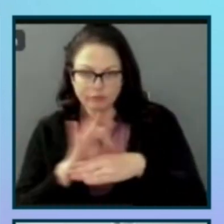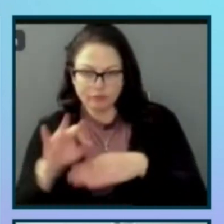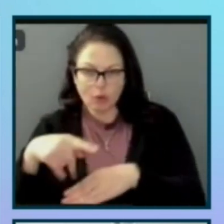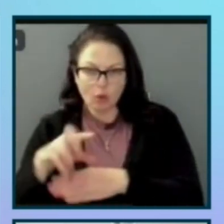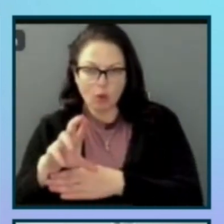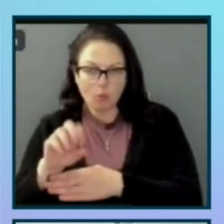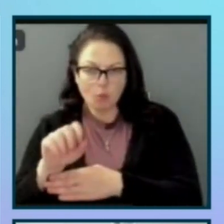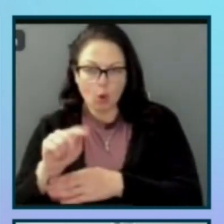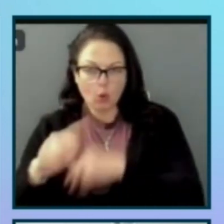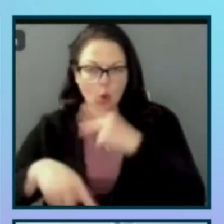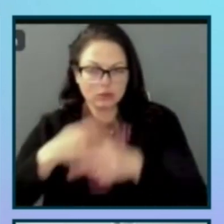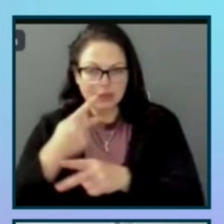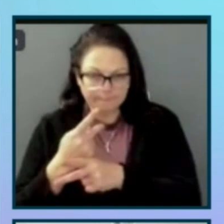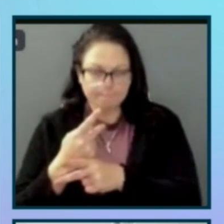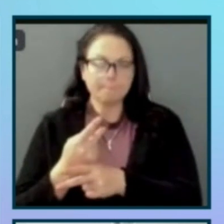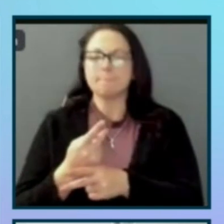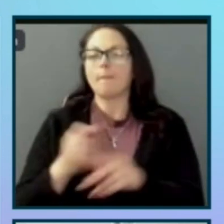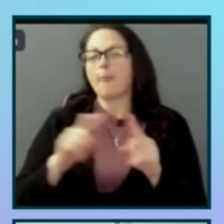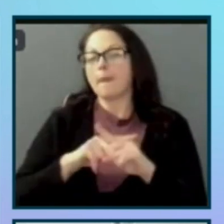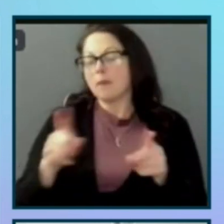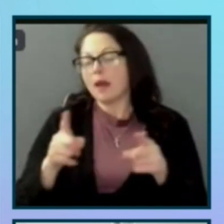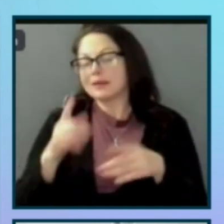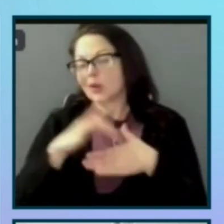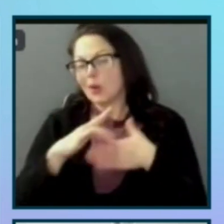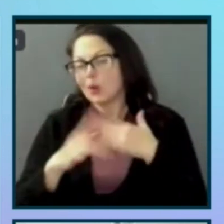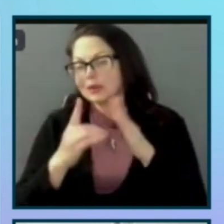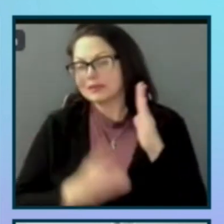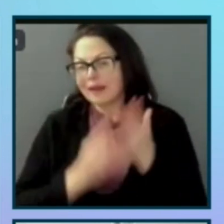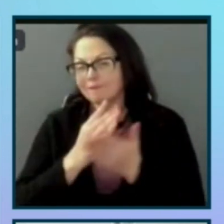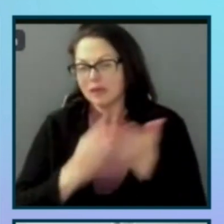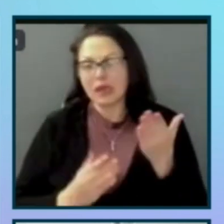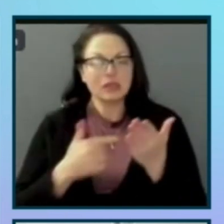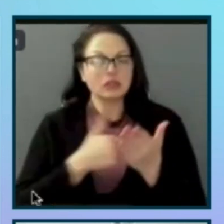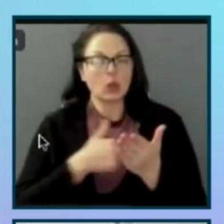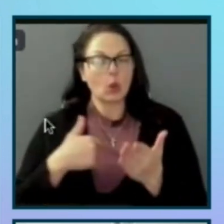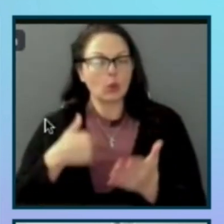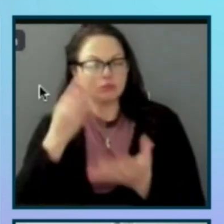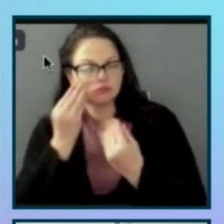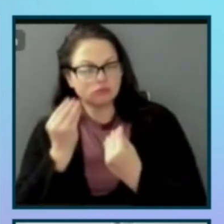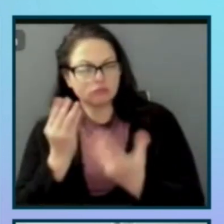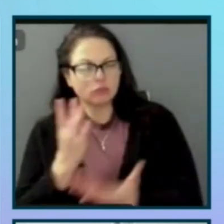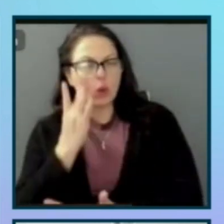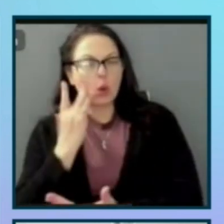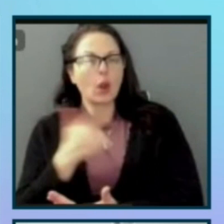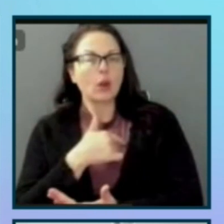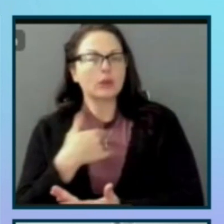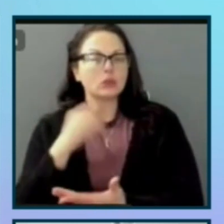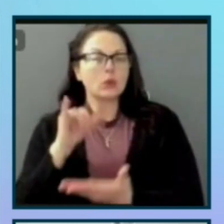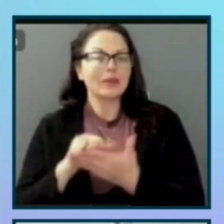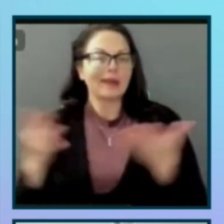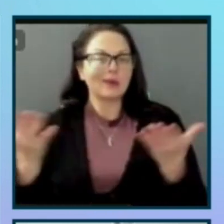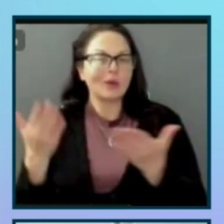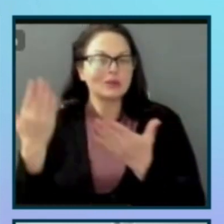out yet, but something that's in the early design phase. So we wanted to let them know, why we were doing this and what to expect,